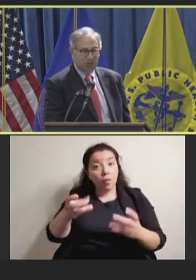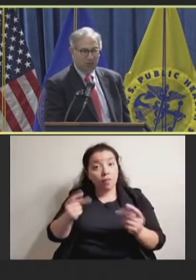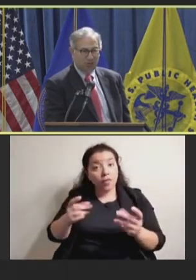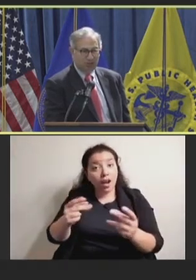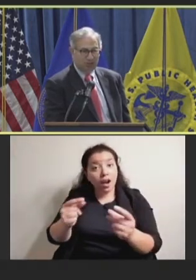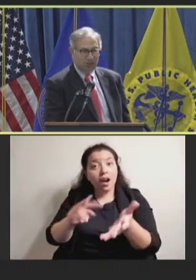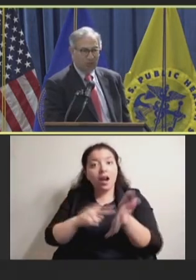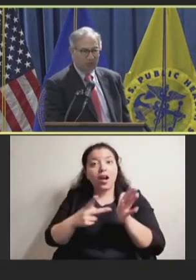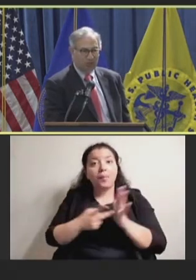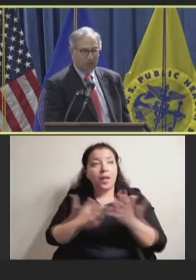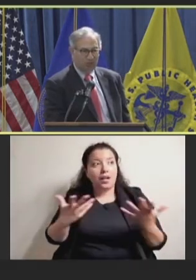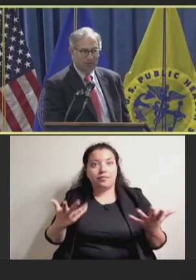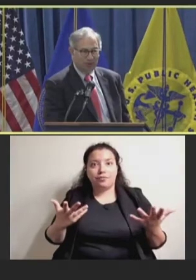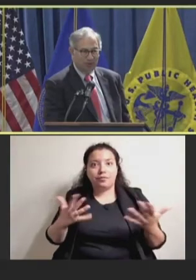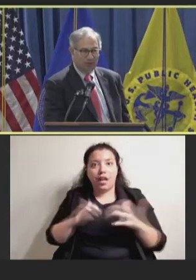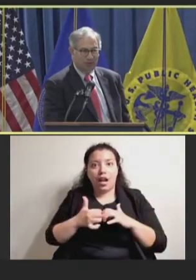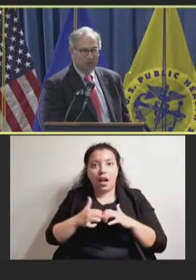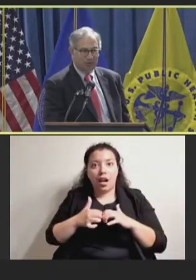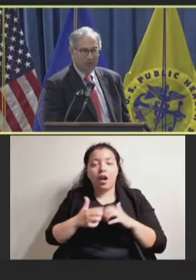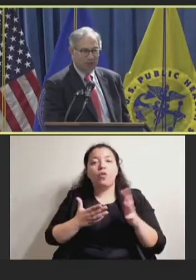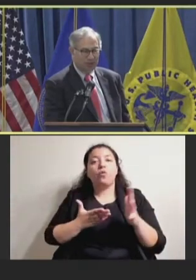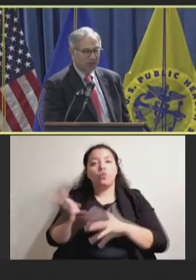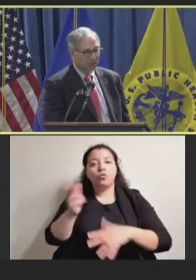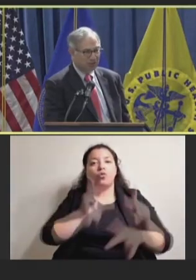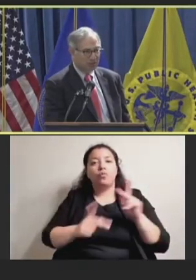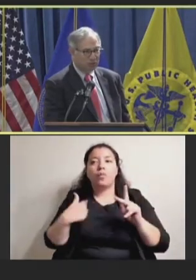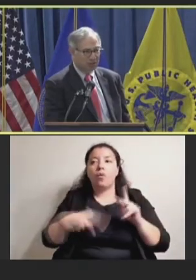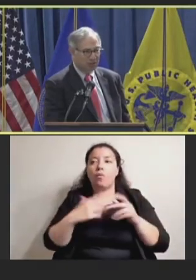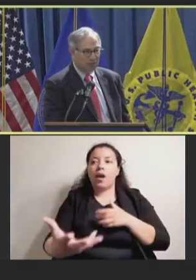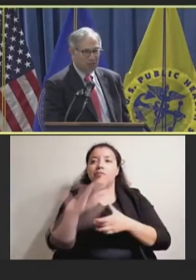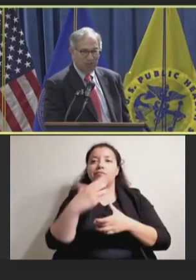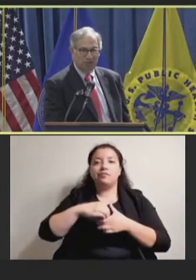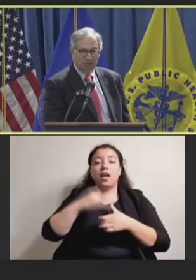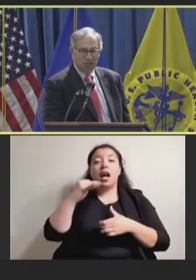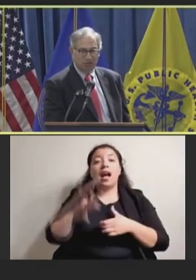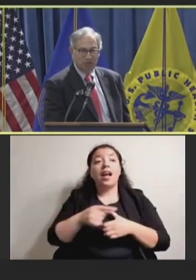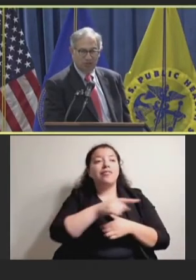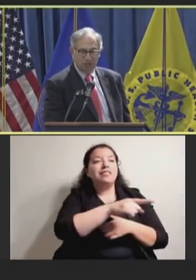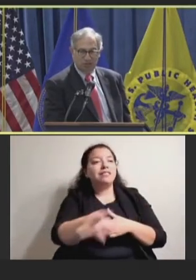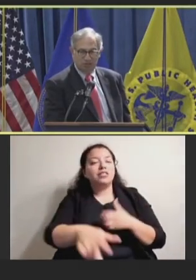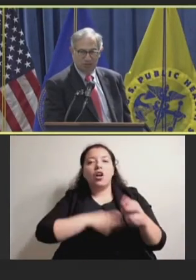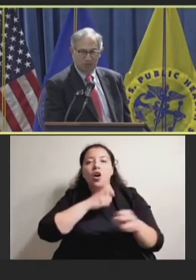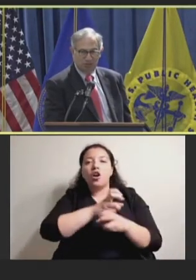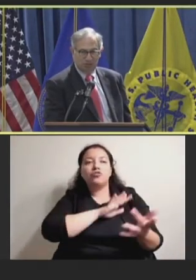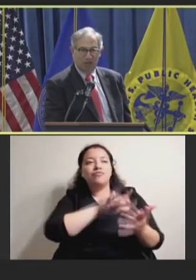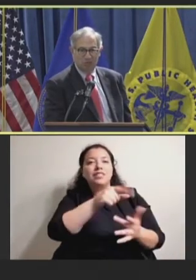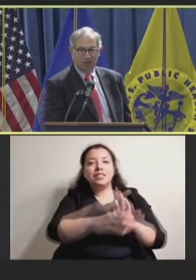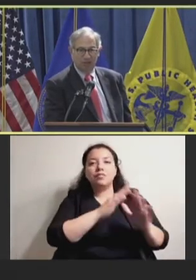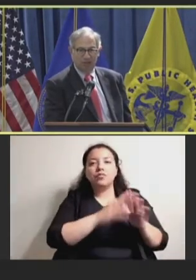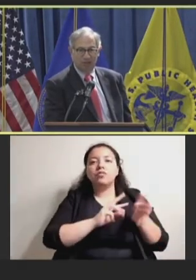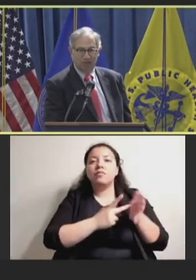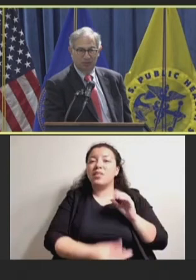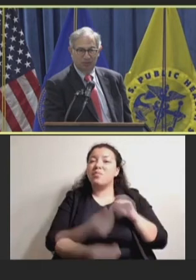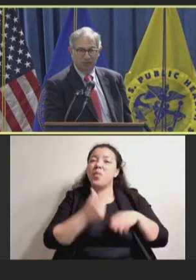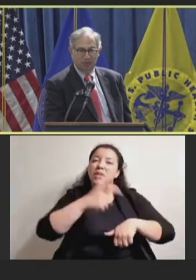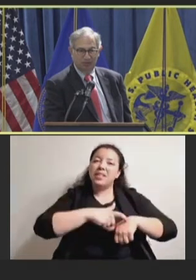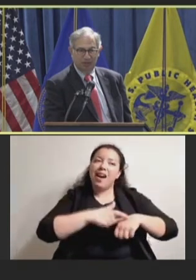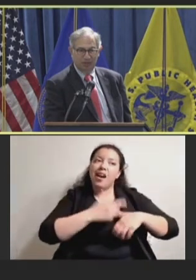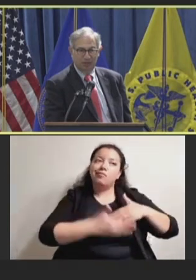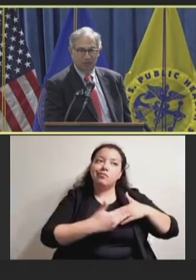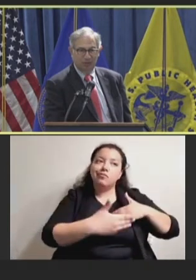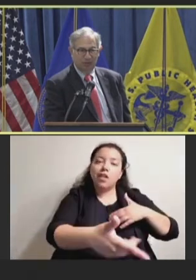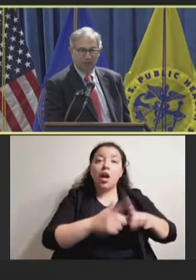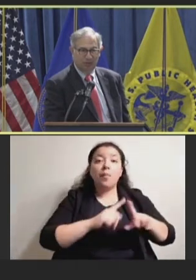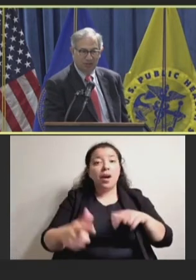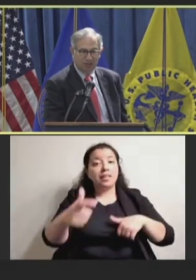reach populations are the ones you enroll. The harder to reach populations are going to take more time, but time is money in clinical research, and the faster